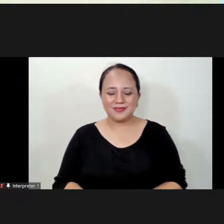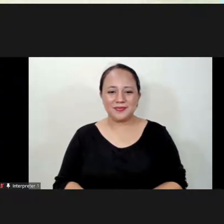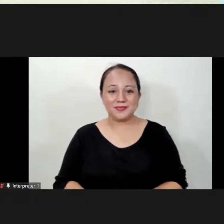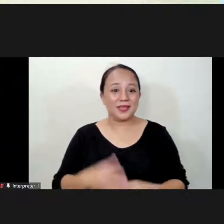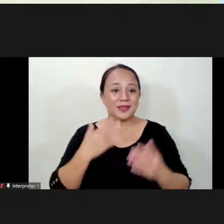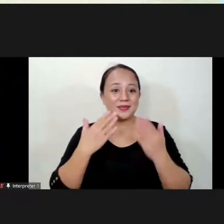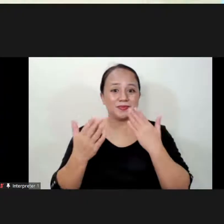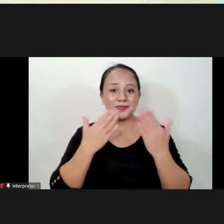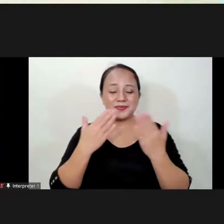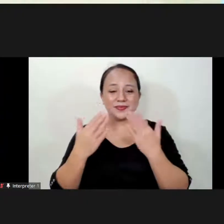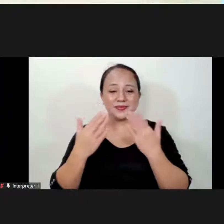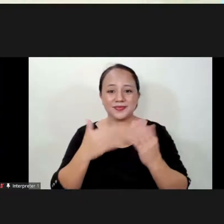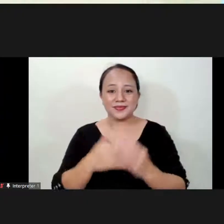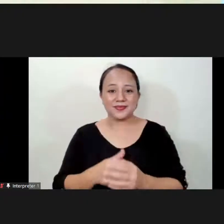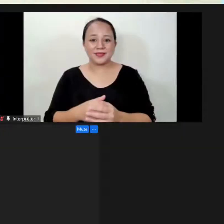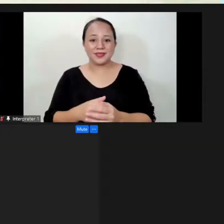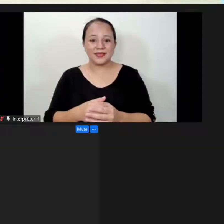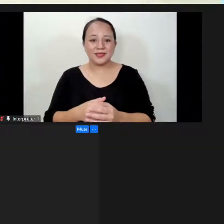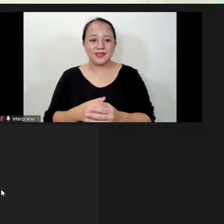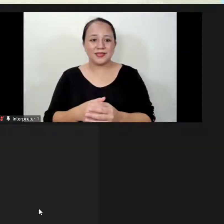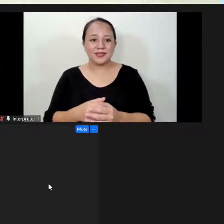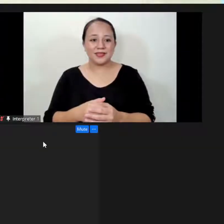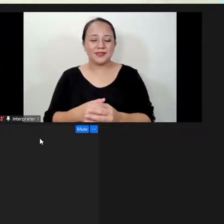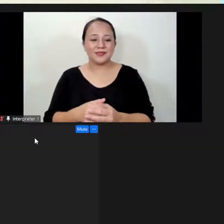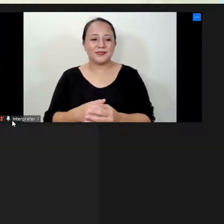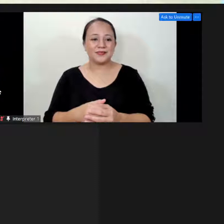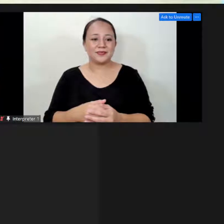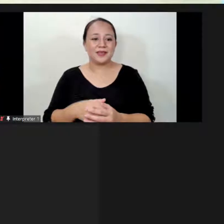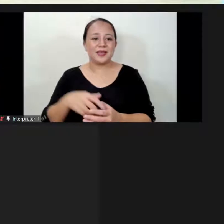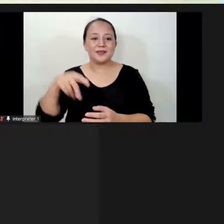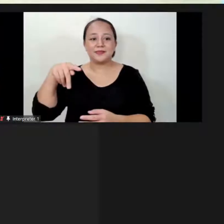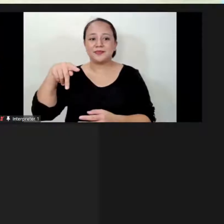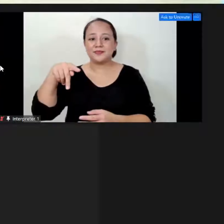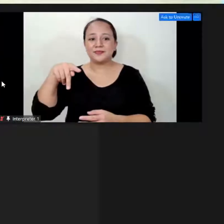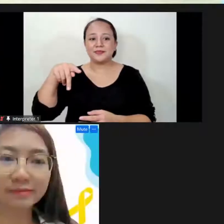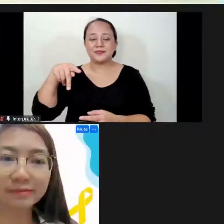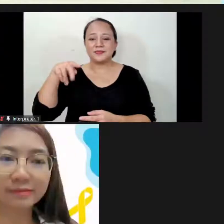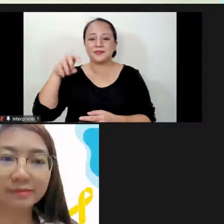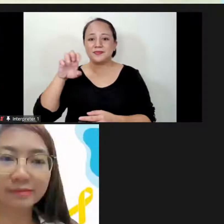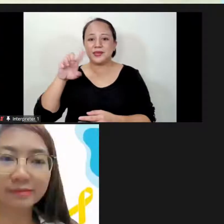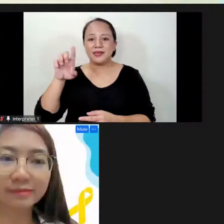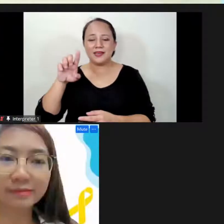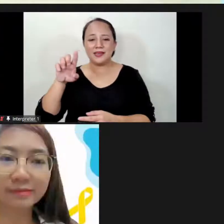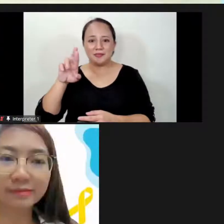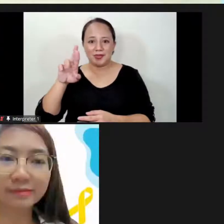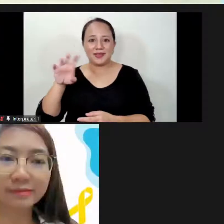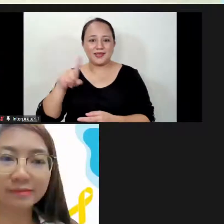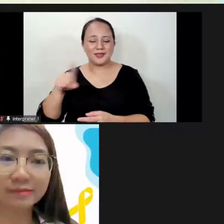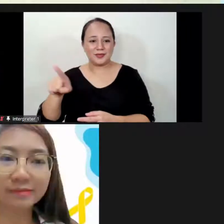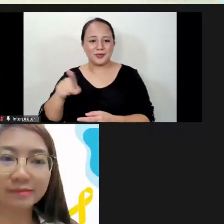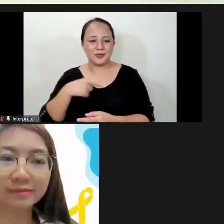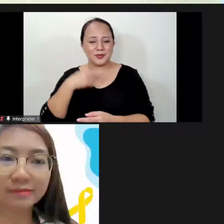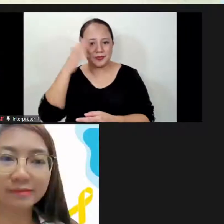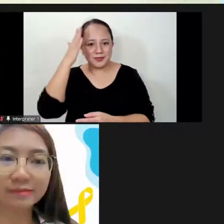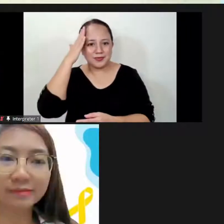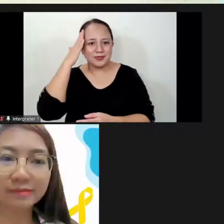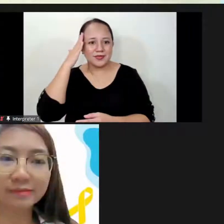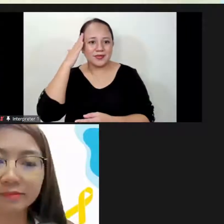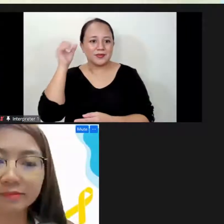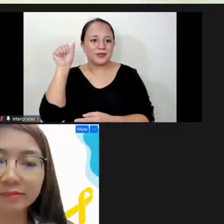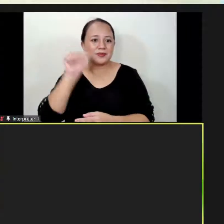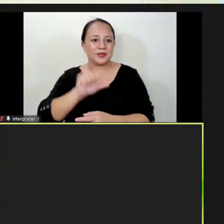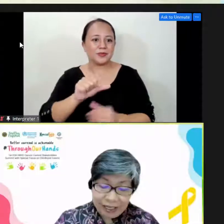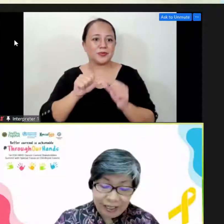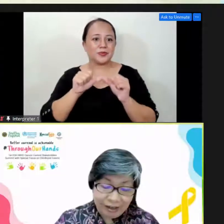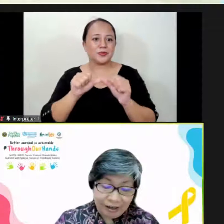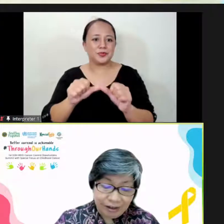Maraming salamat po, Mr. Peter Paul Perez, for your very impassioned plea to